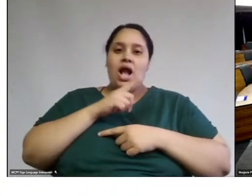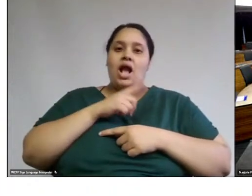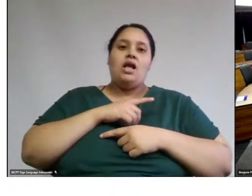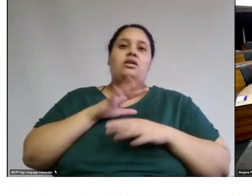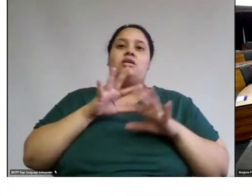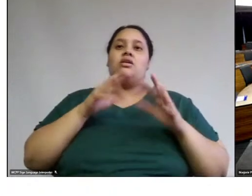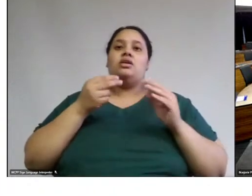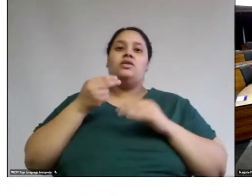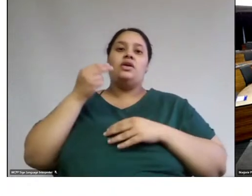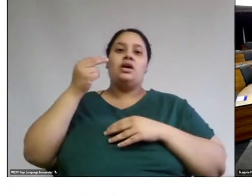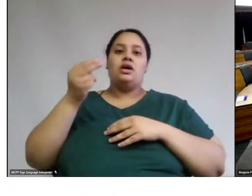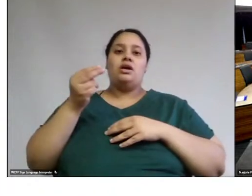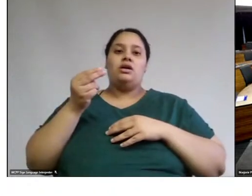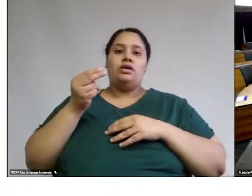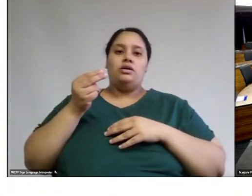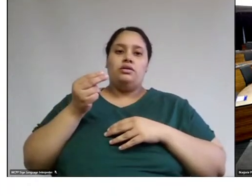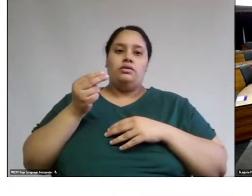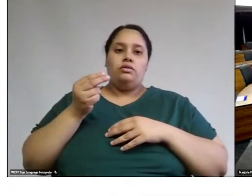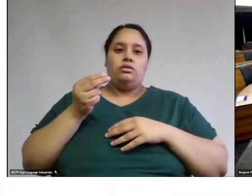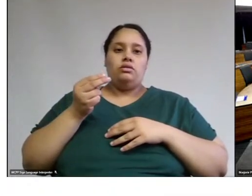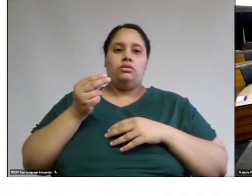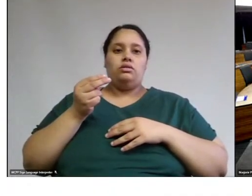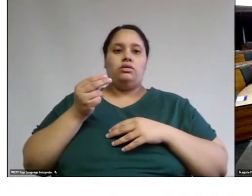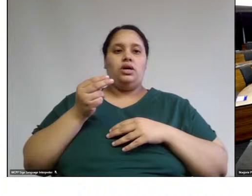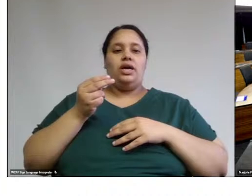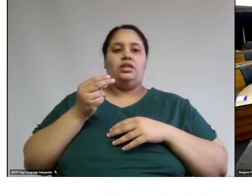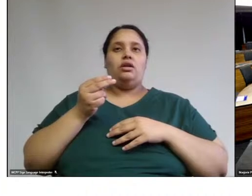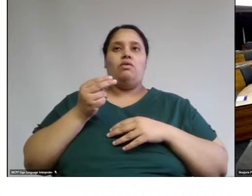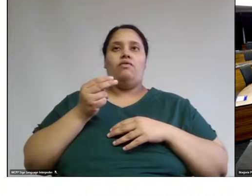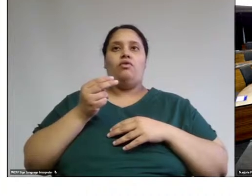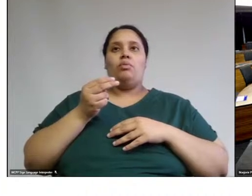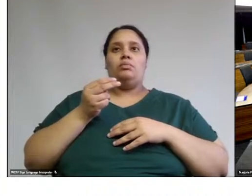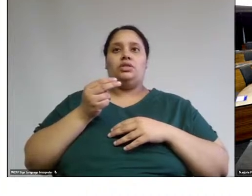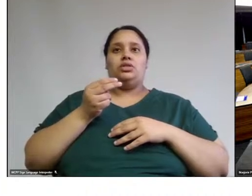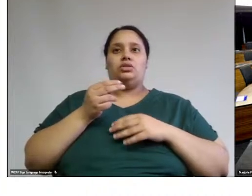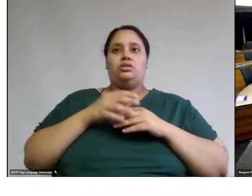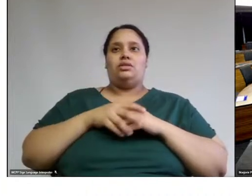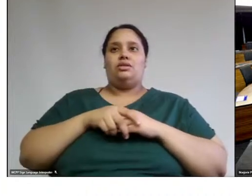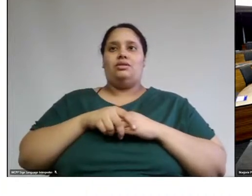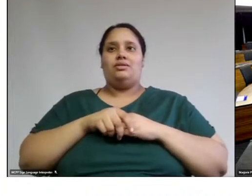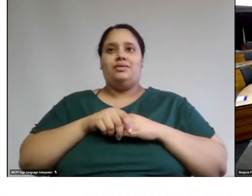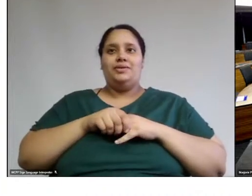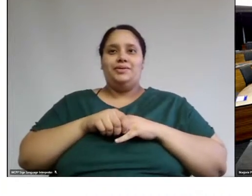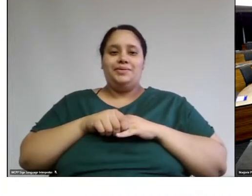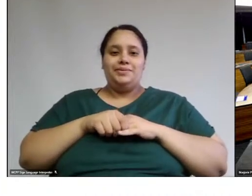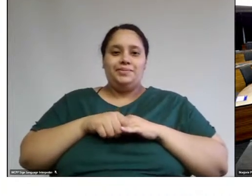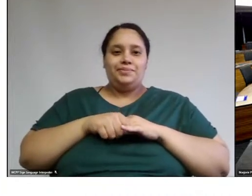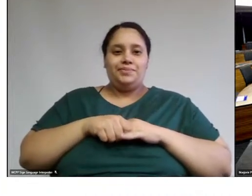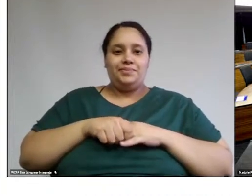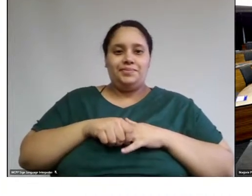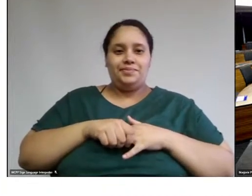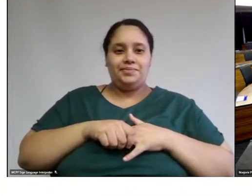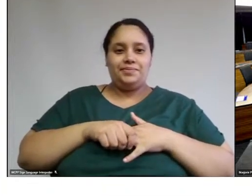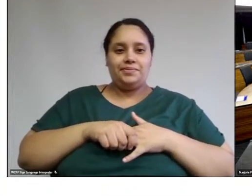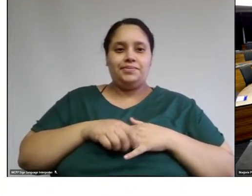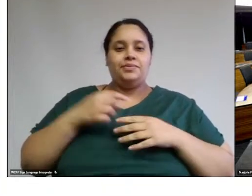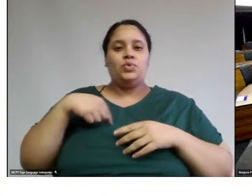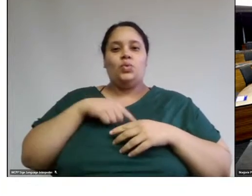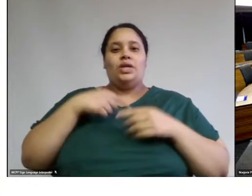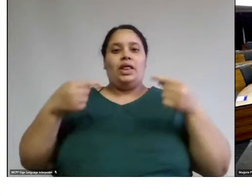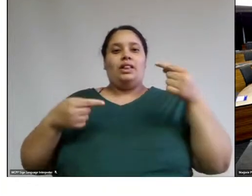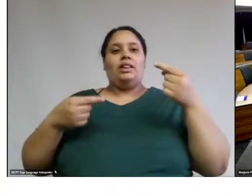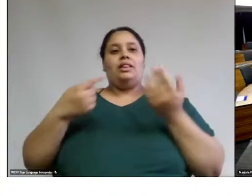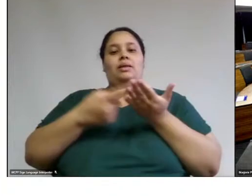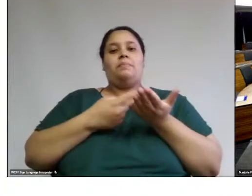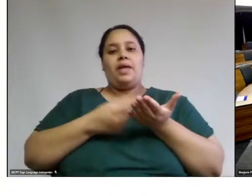the highest we regard as the clean audit. But obviously now, of course, there is a new debate now.